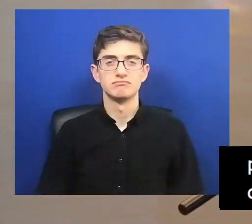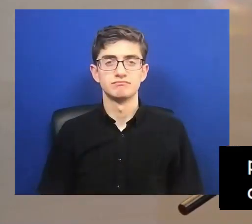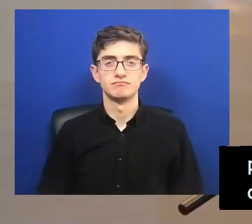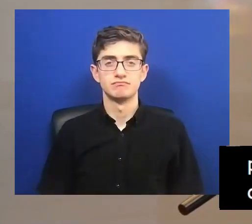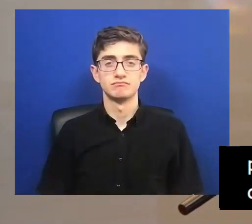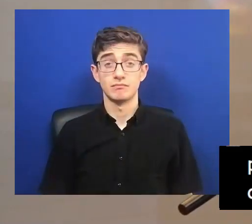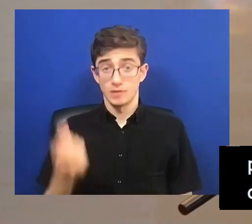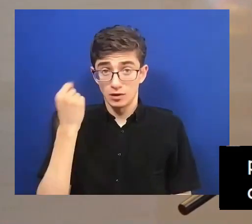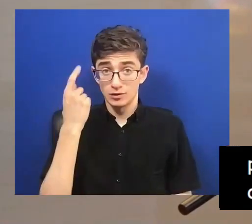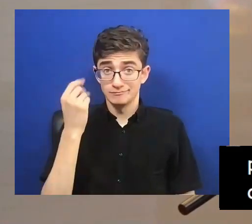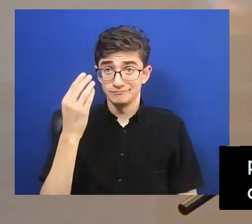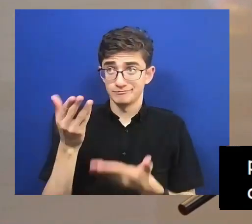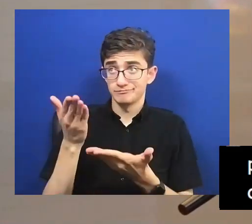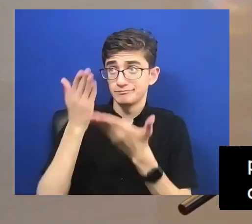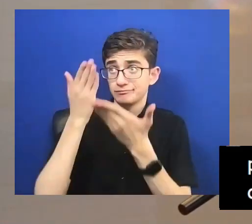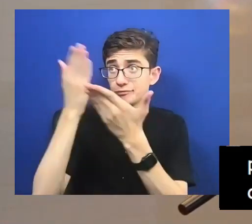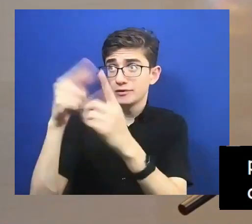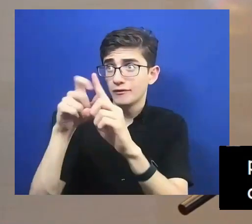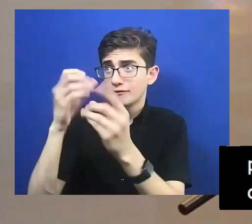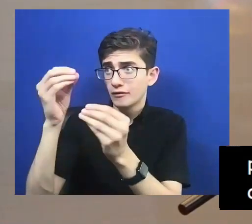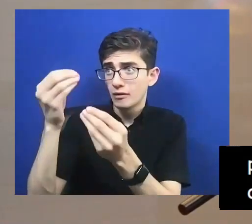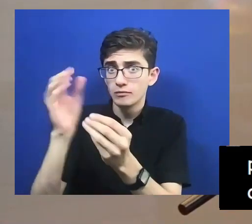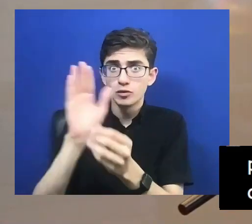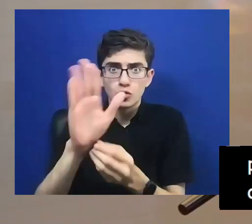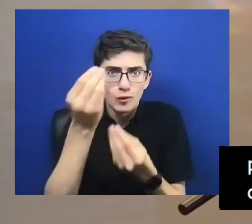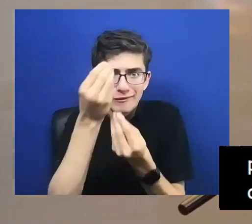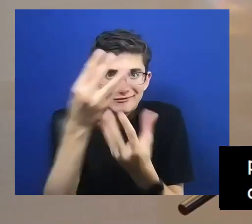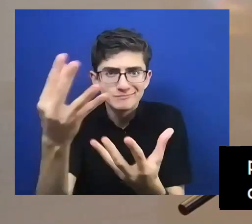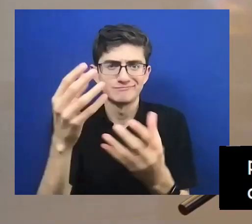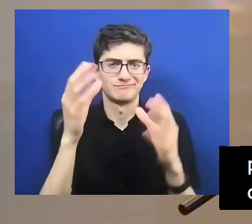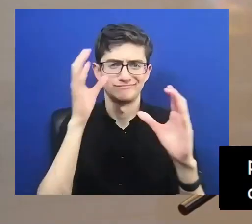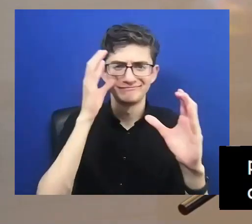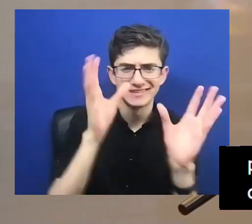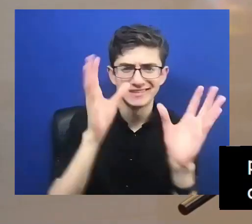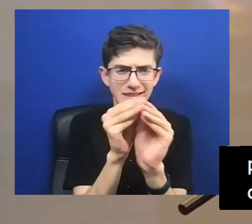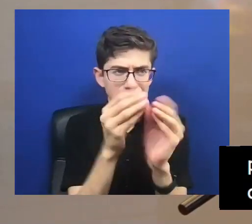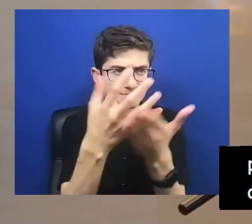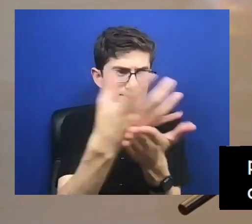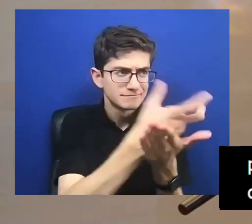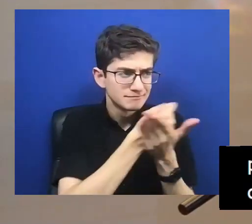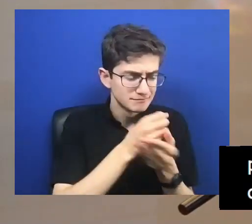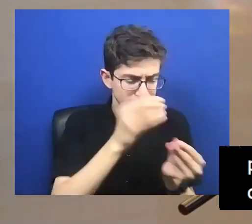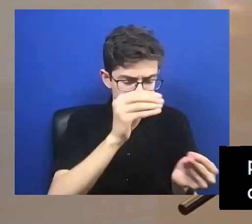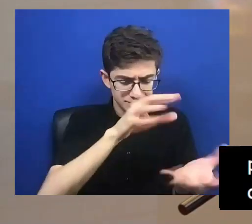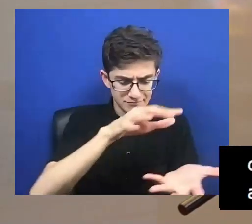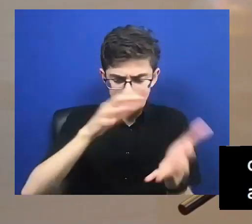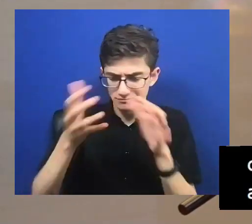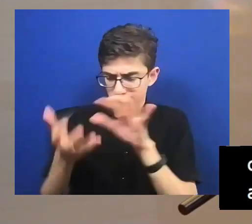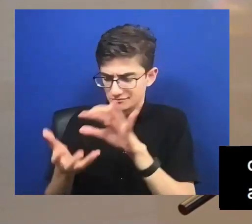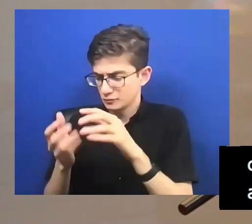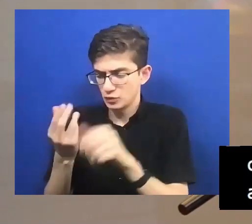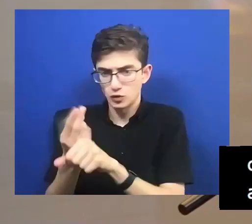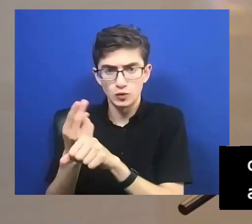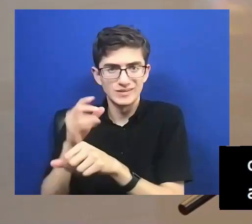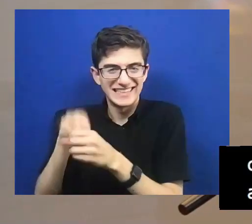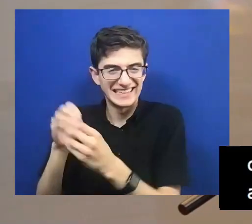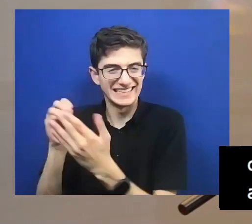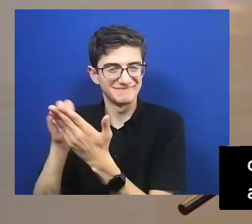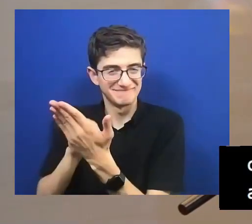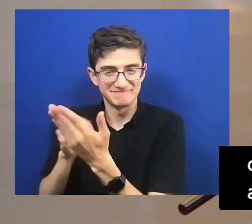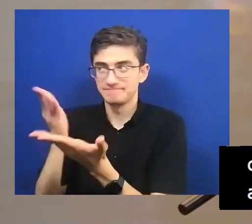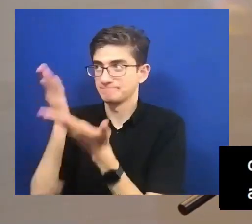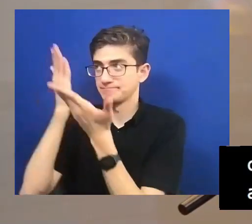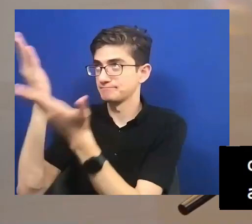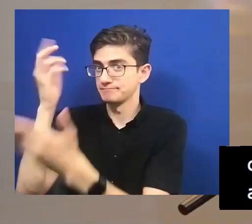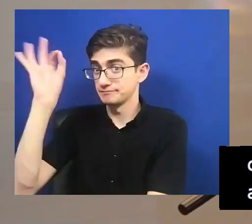one, bringing your vision to the forefront. Digital equity is leading the discussions and guiding our